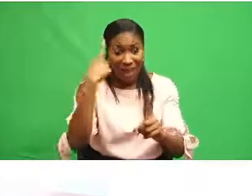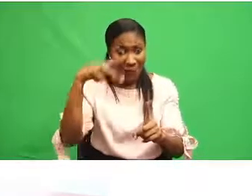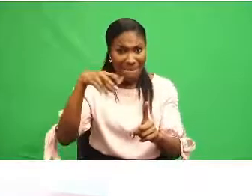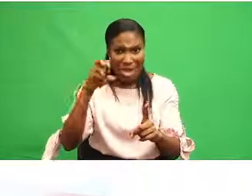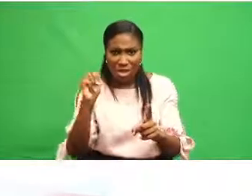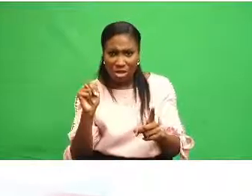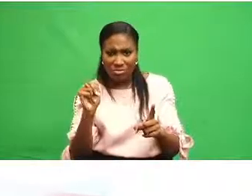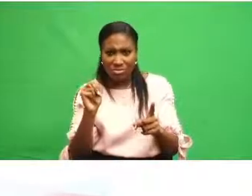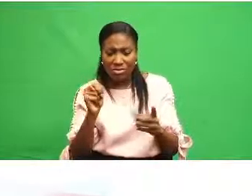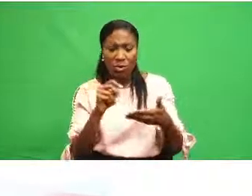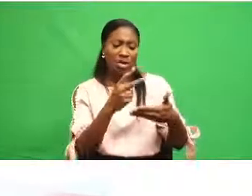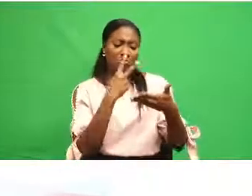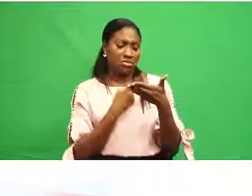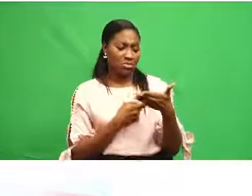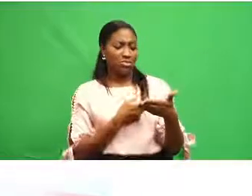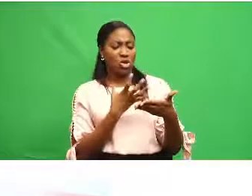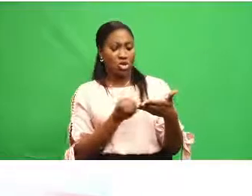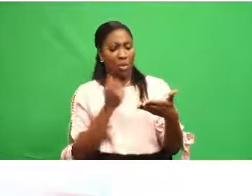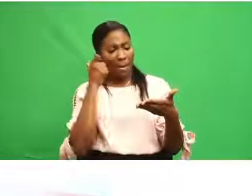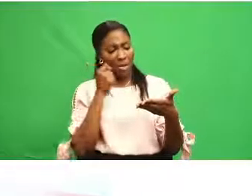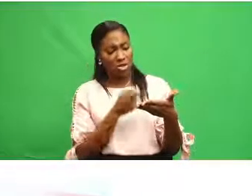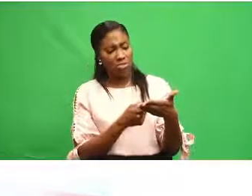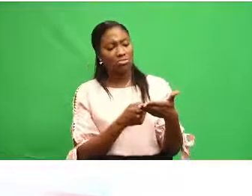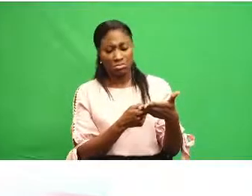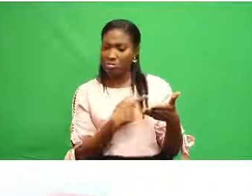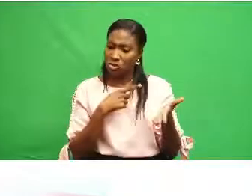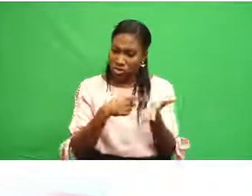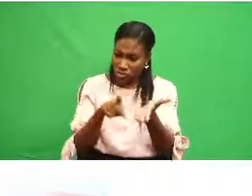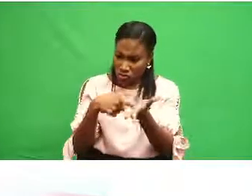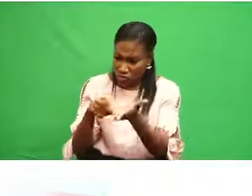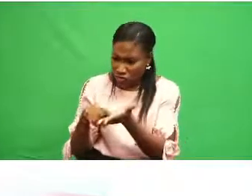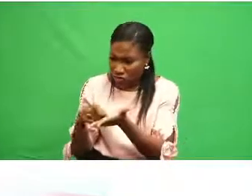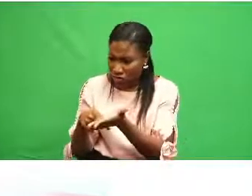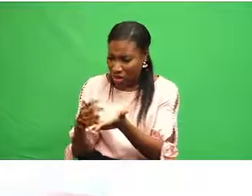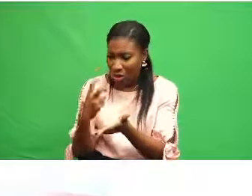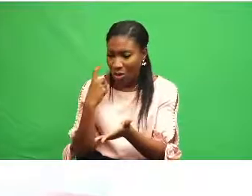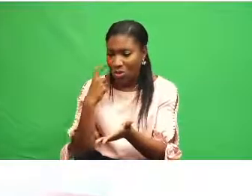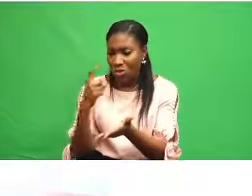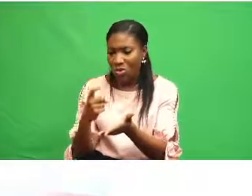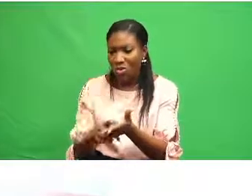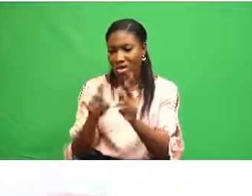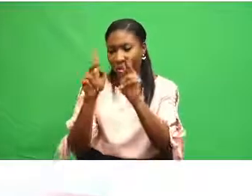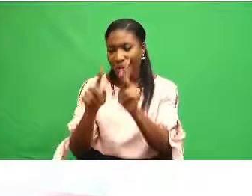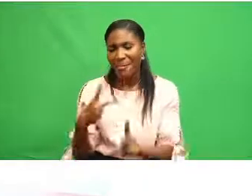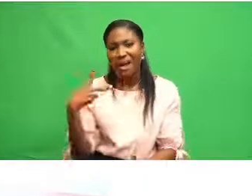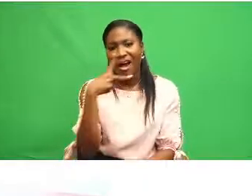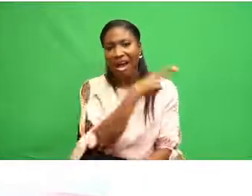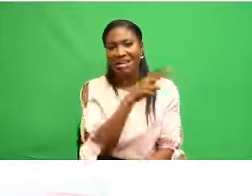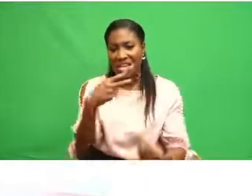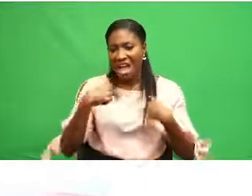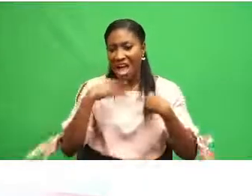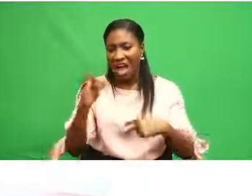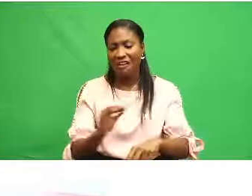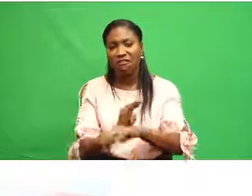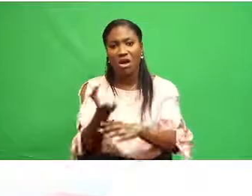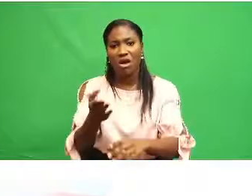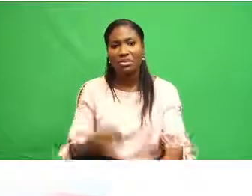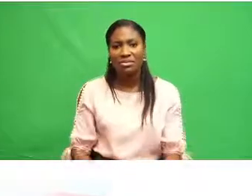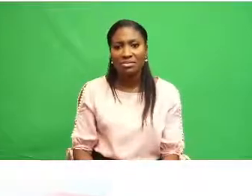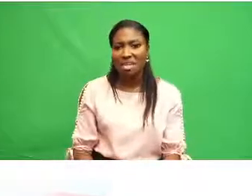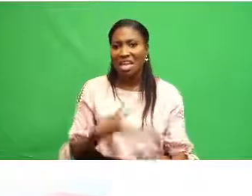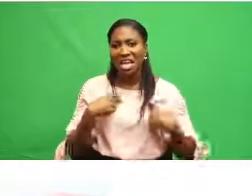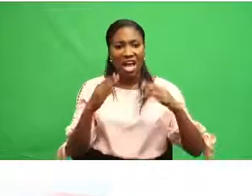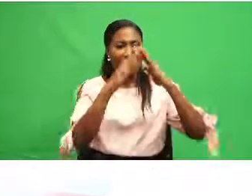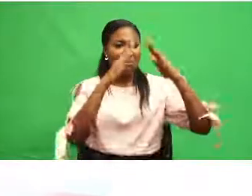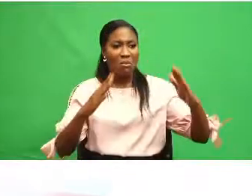investigate, you realize they were disingenuous in the application. They said they had no income, and when you go to investigate, you realize they had properties